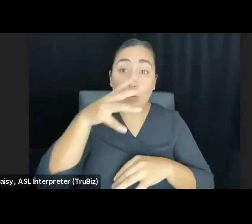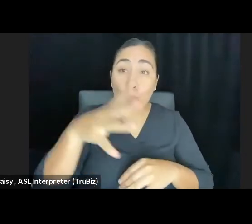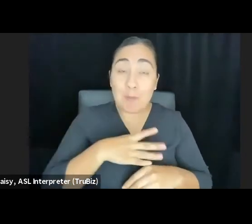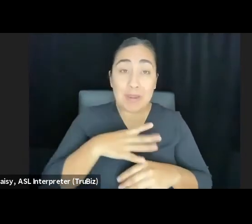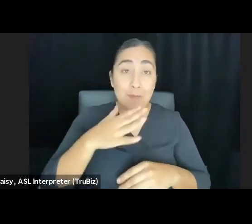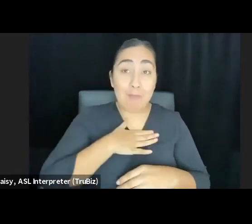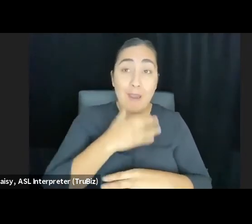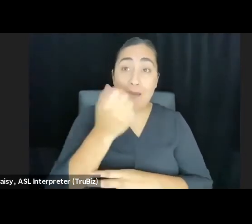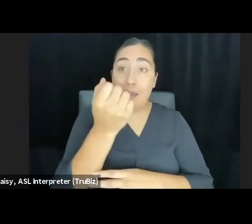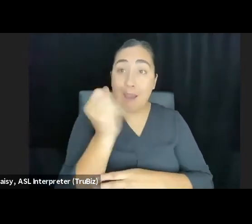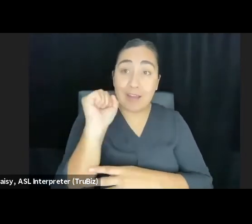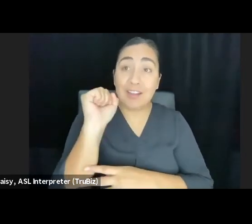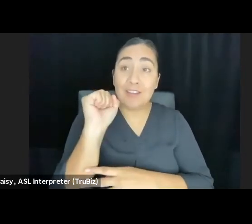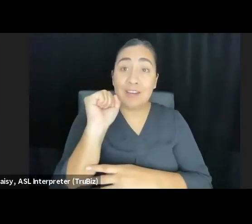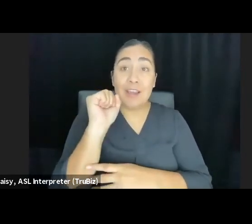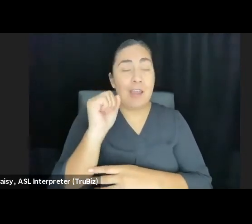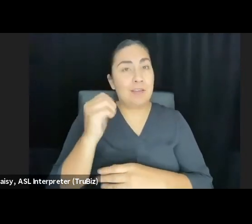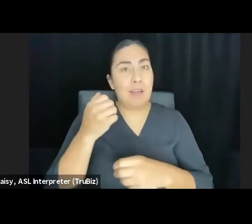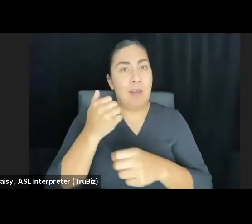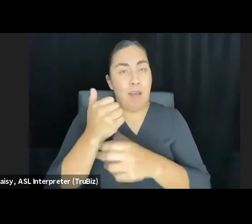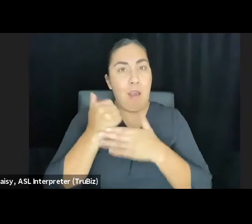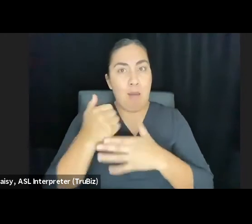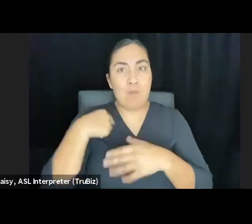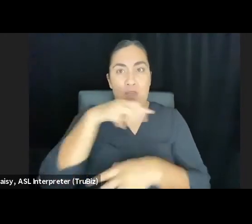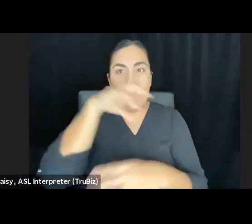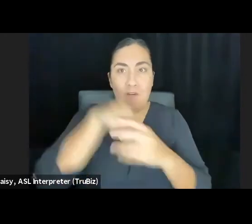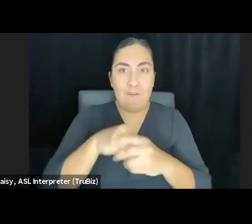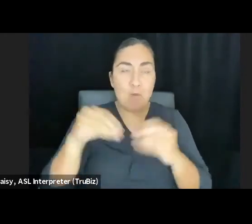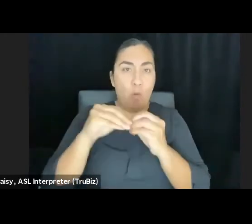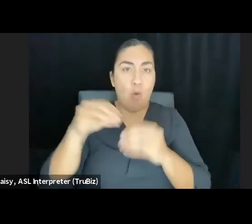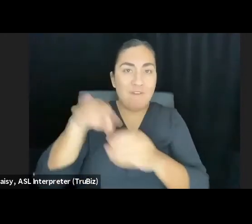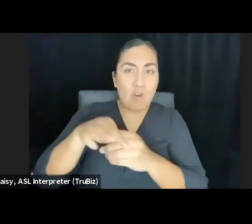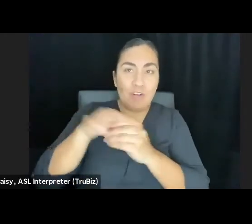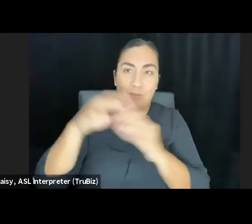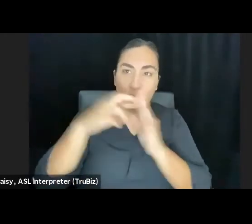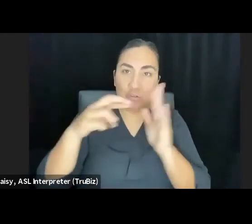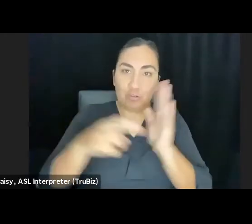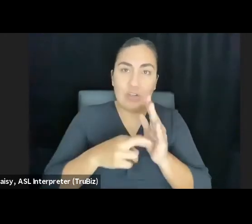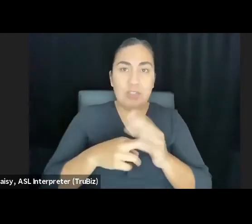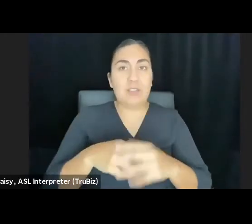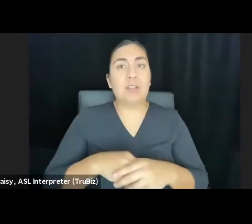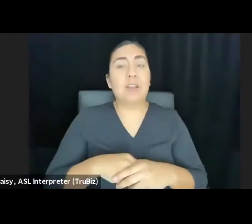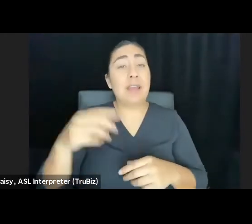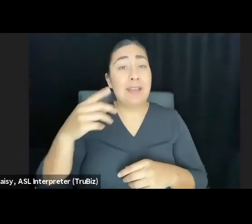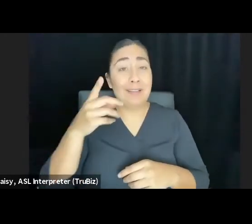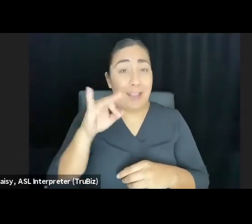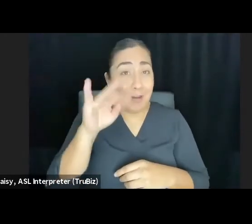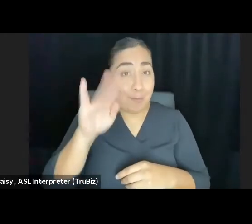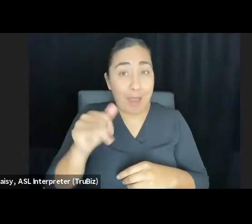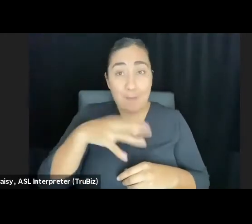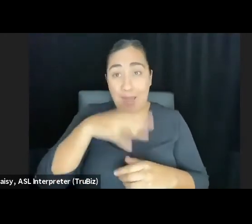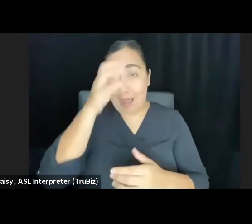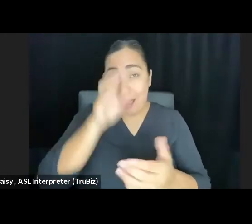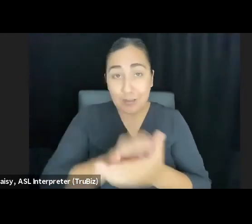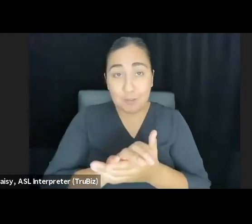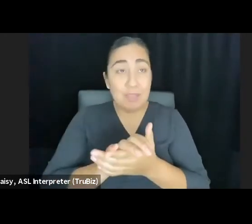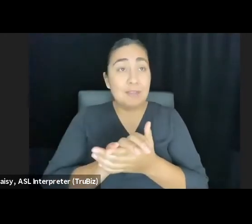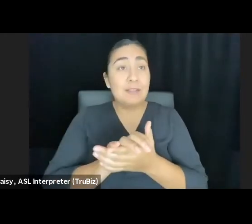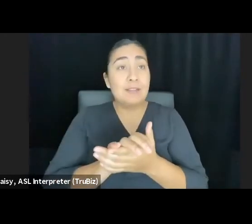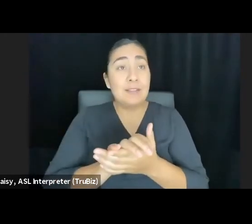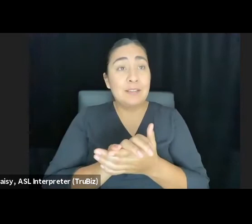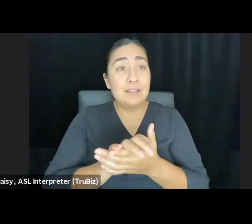my husband. I volunteered him to come help me out at the Native Nation sessions. And I do help